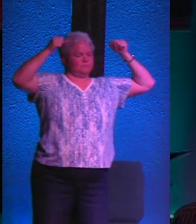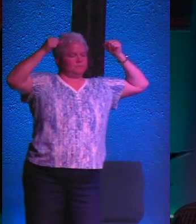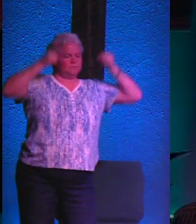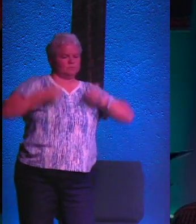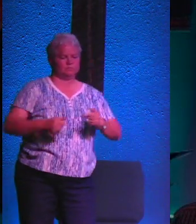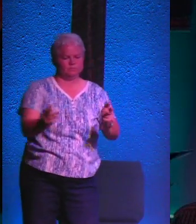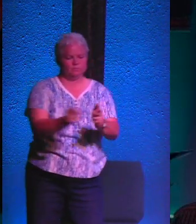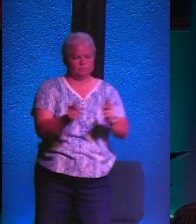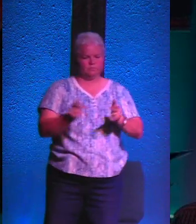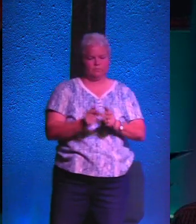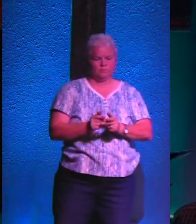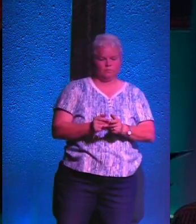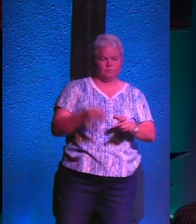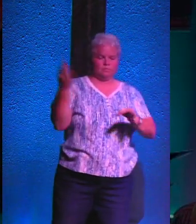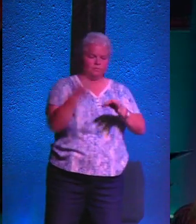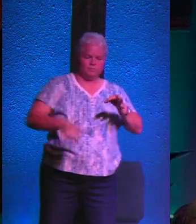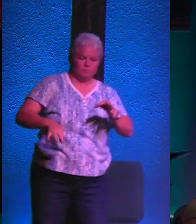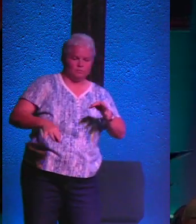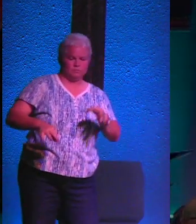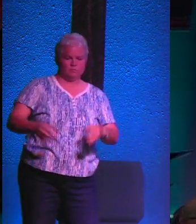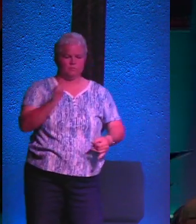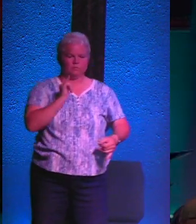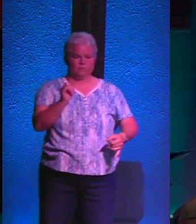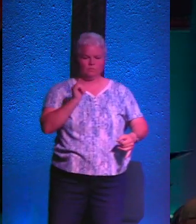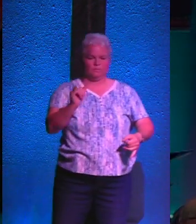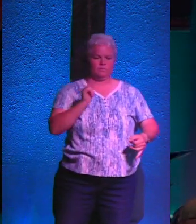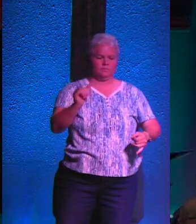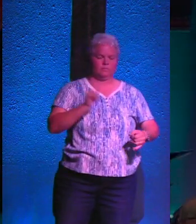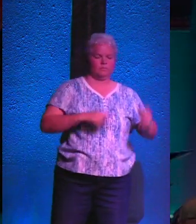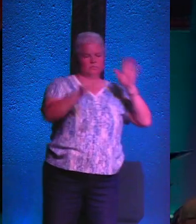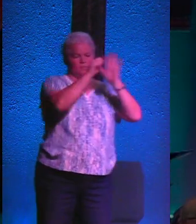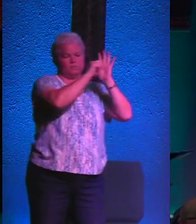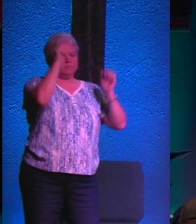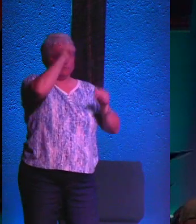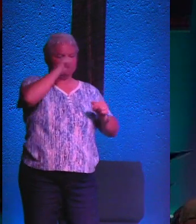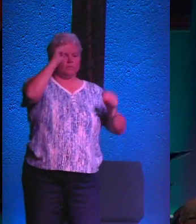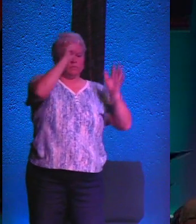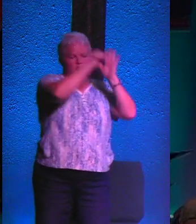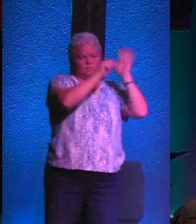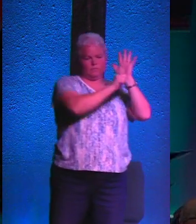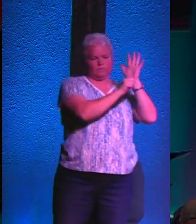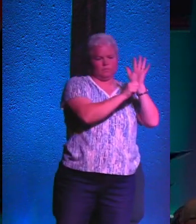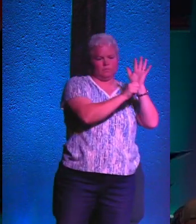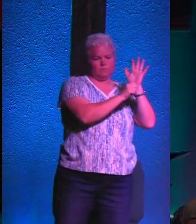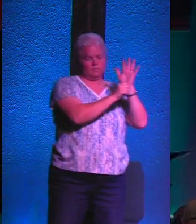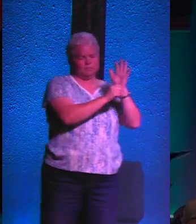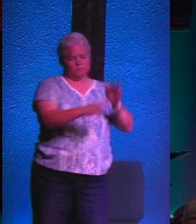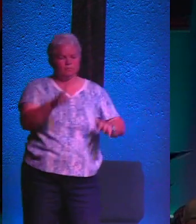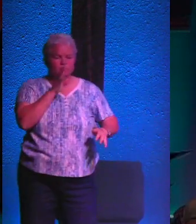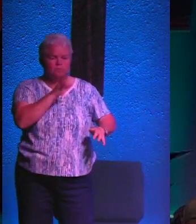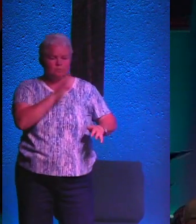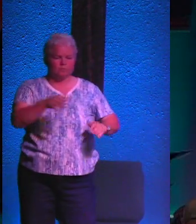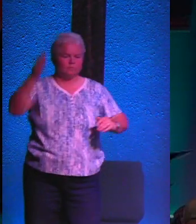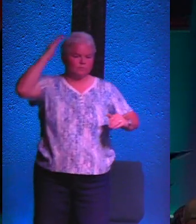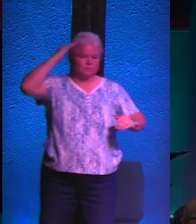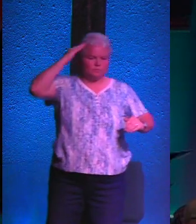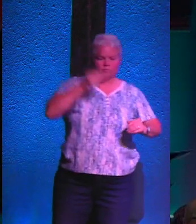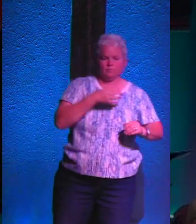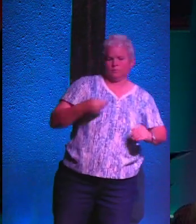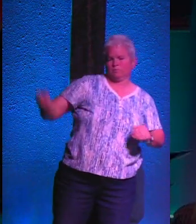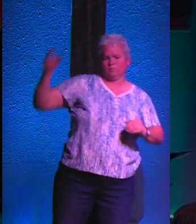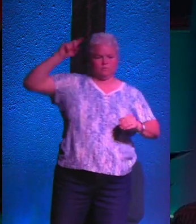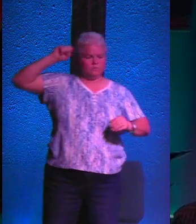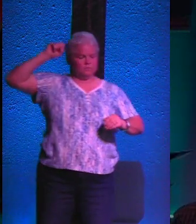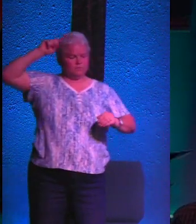those opportunities to just simply share our testimony, to speak about those things that we know and